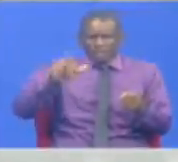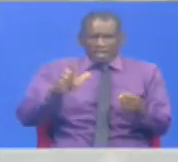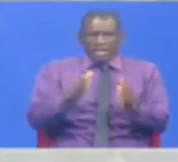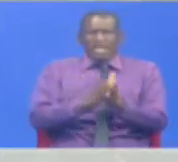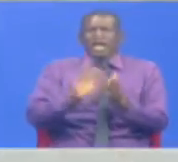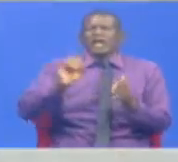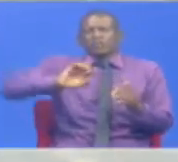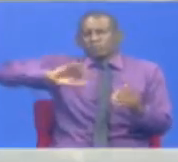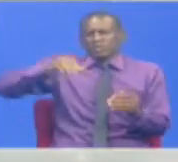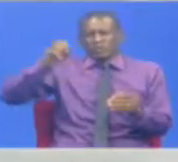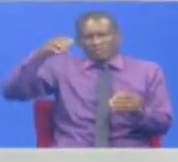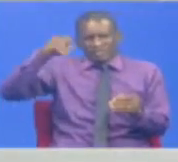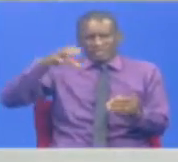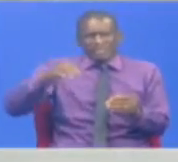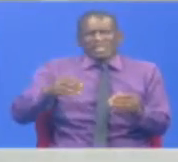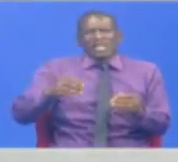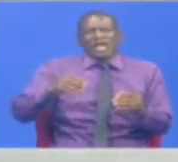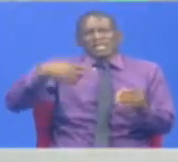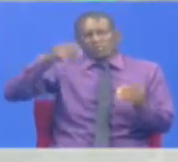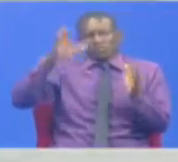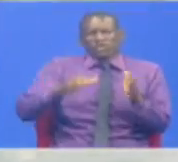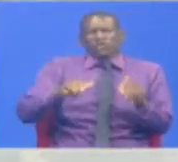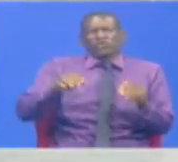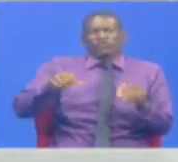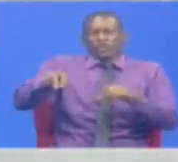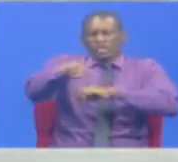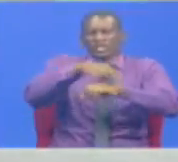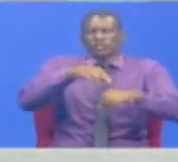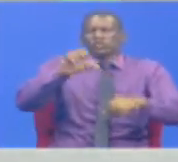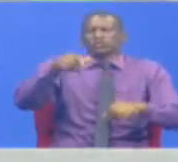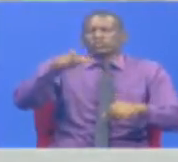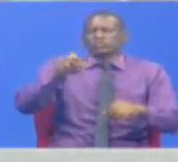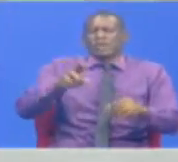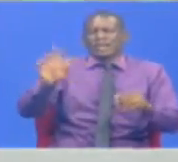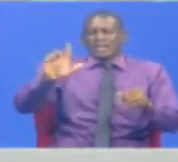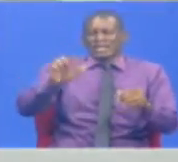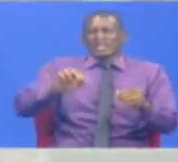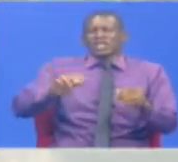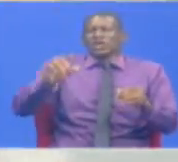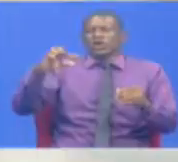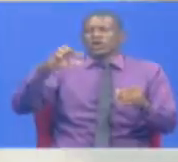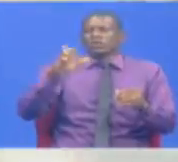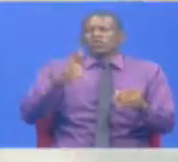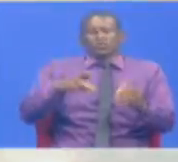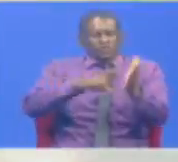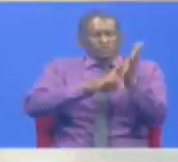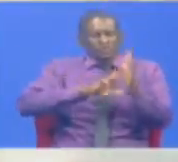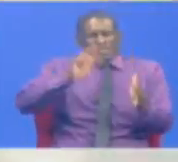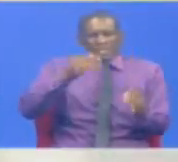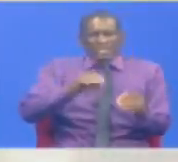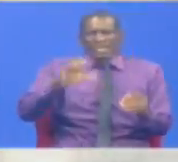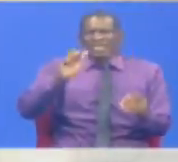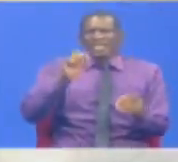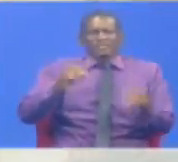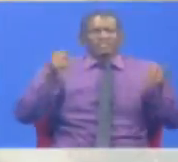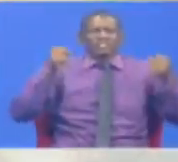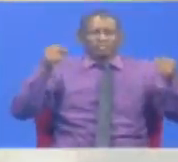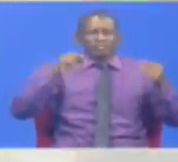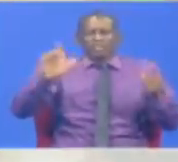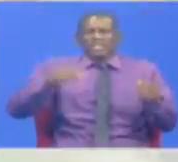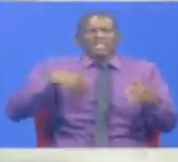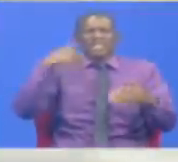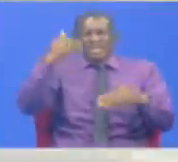Stars as winners of the National Super League. Gor Mahia will represent Kenya in the CAF Championships League next